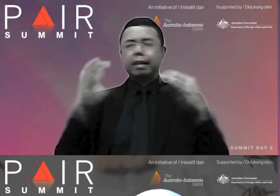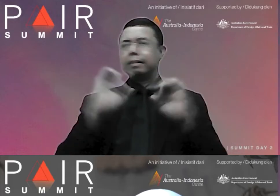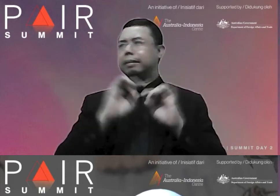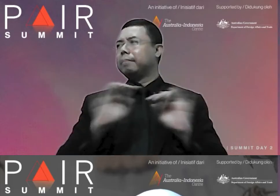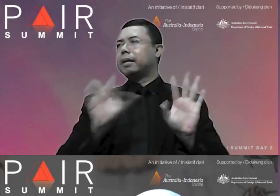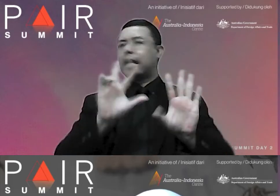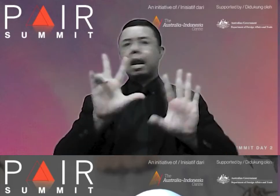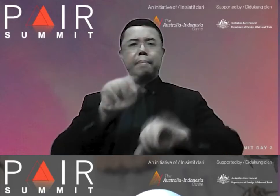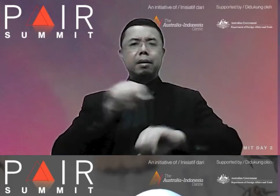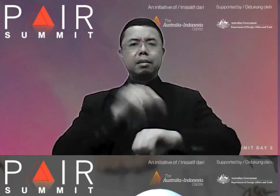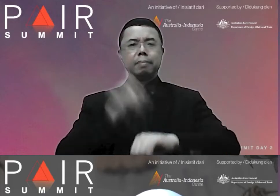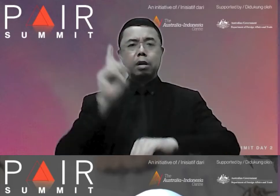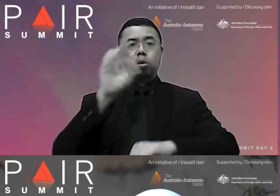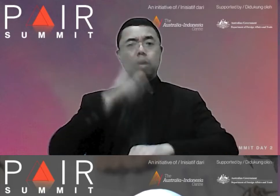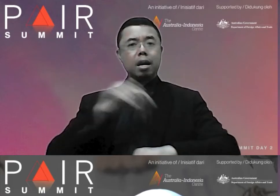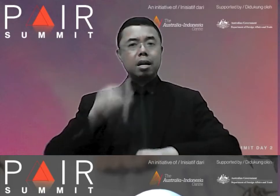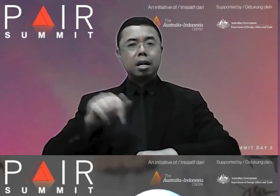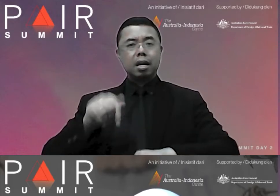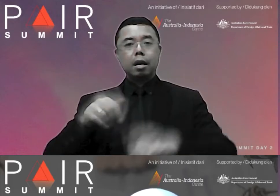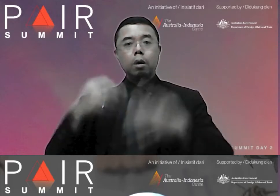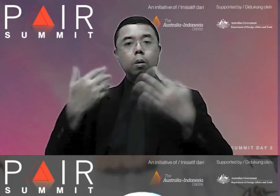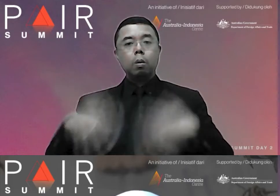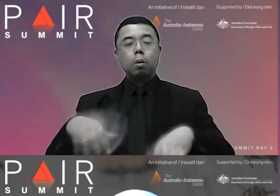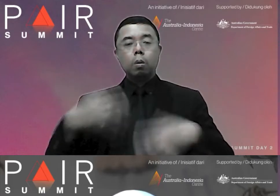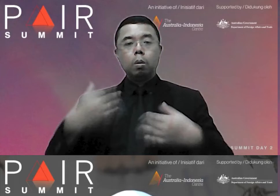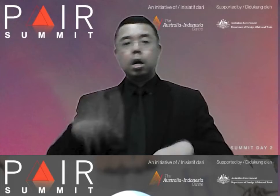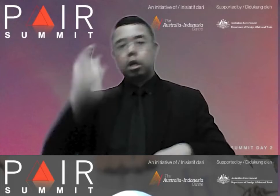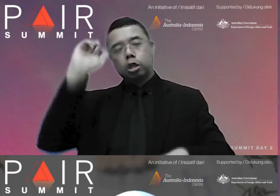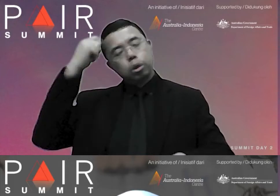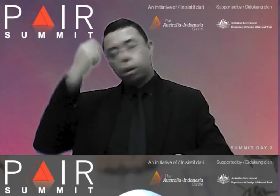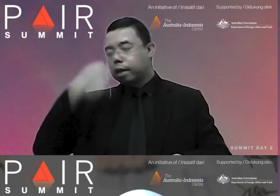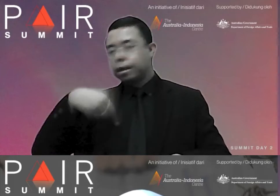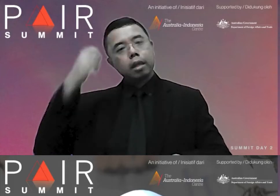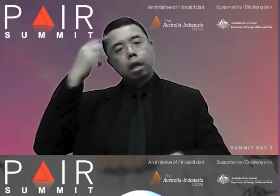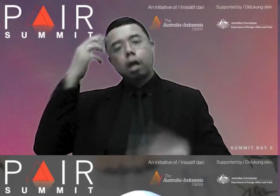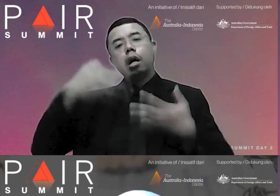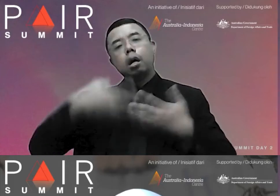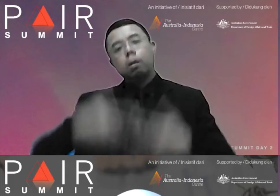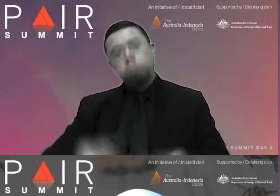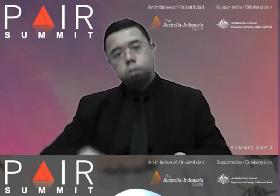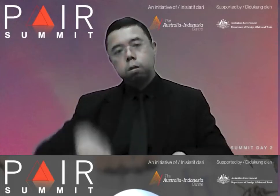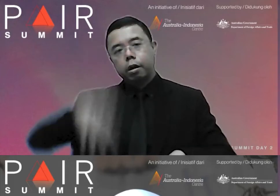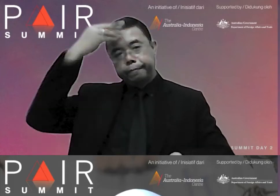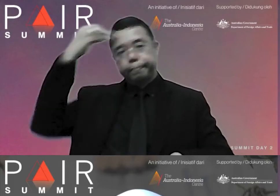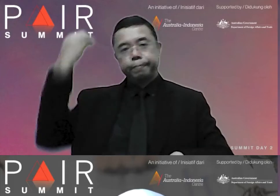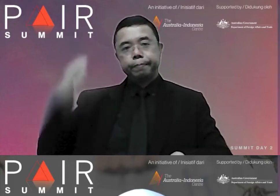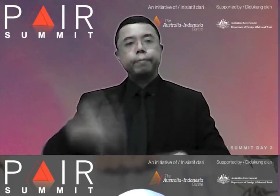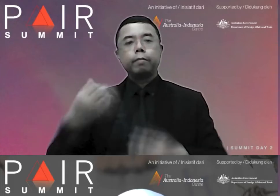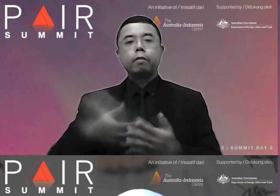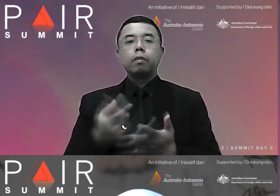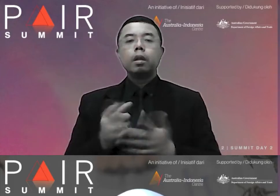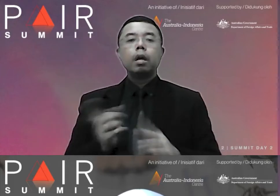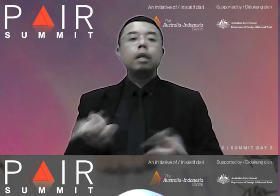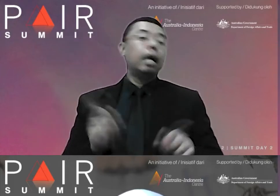It's difficult to imagine, right? Very tiring. Yeah. Very tiring. They've done an incredible job over 2